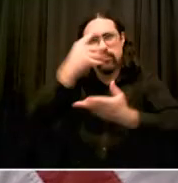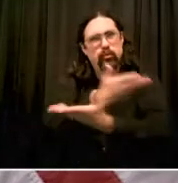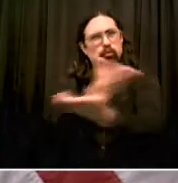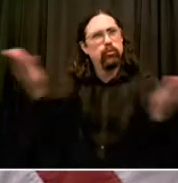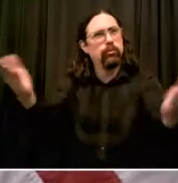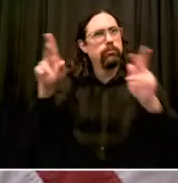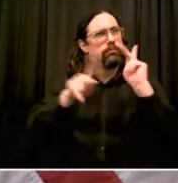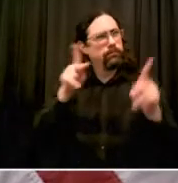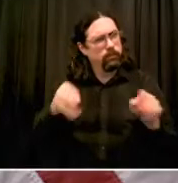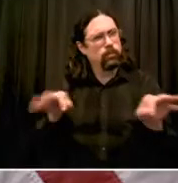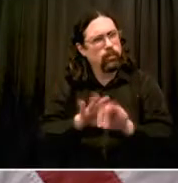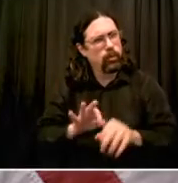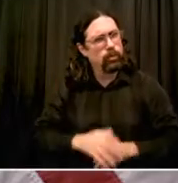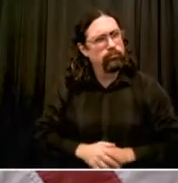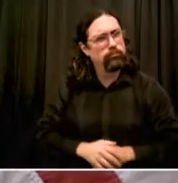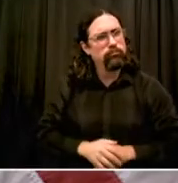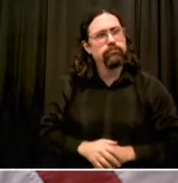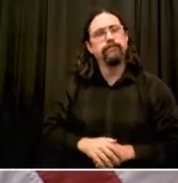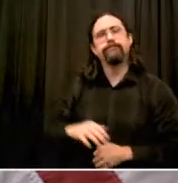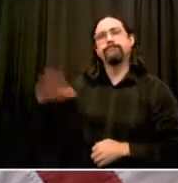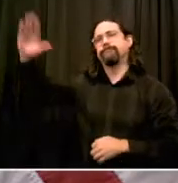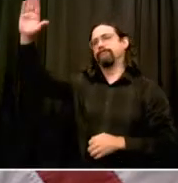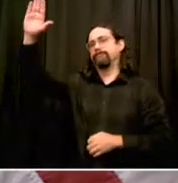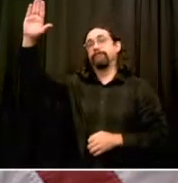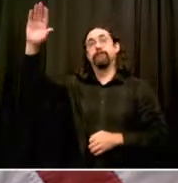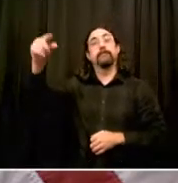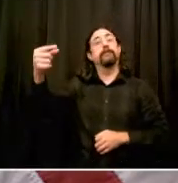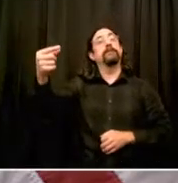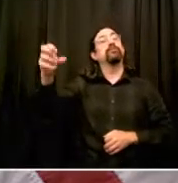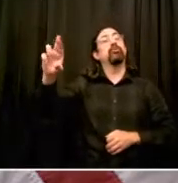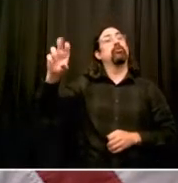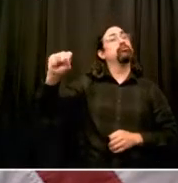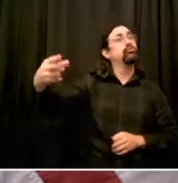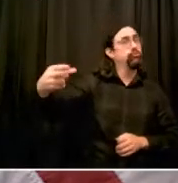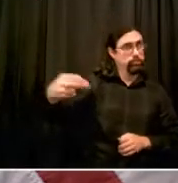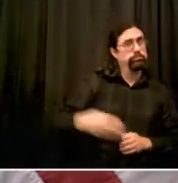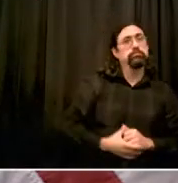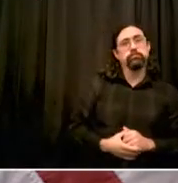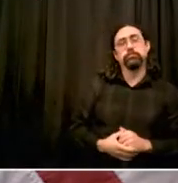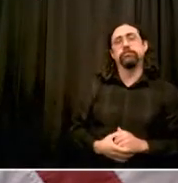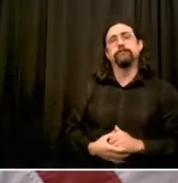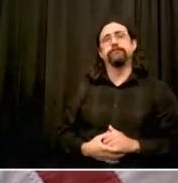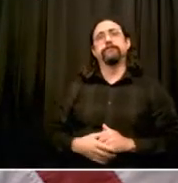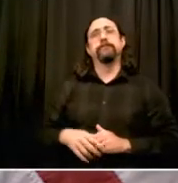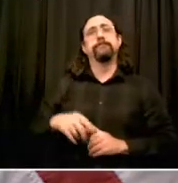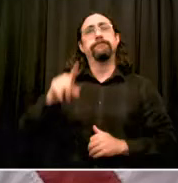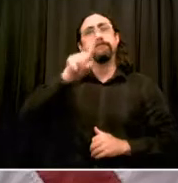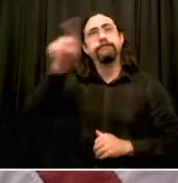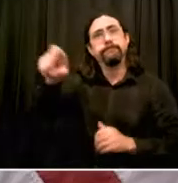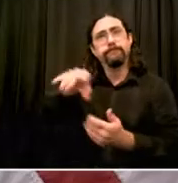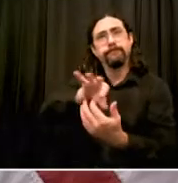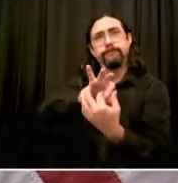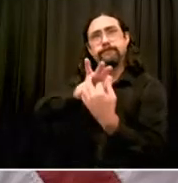quick questions about schools, Mr. Mayor. Thousands of public school parents have signed a petition asking you to create open streets in front of all the